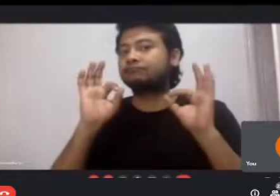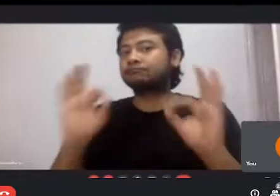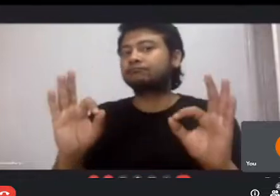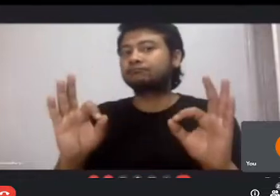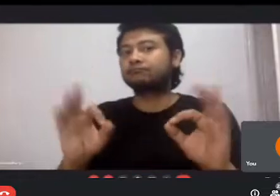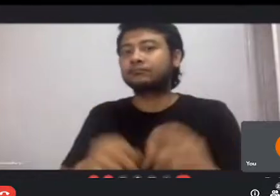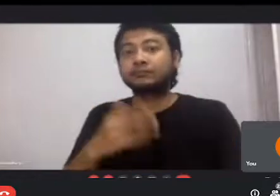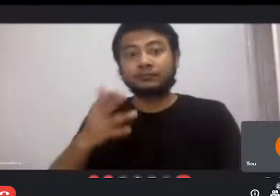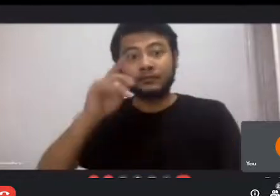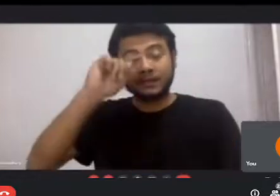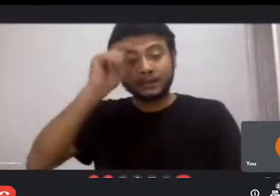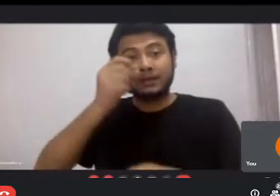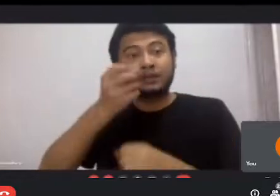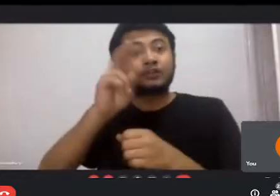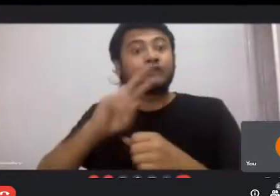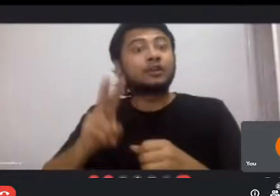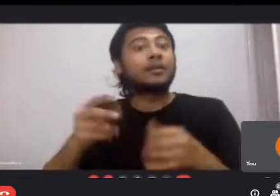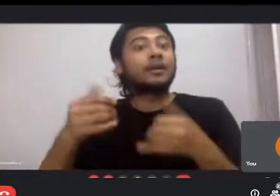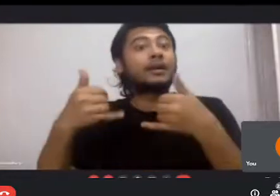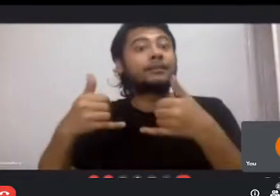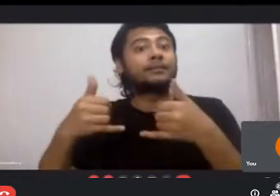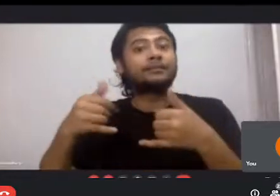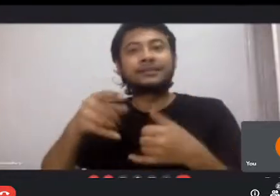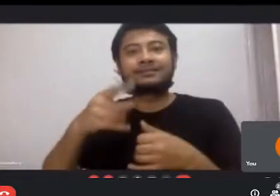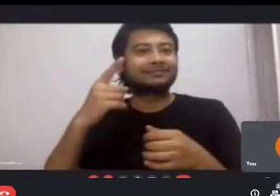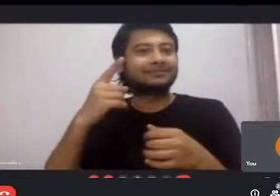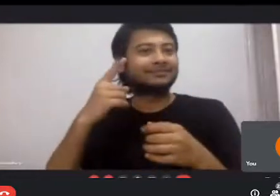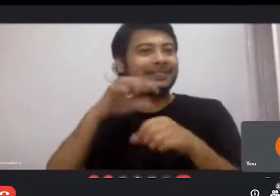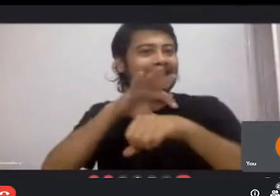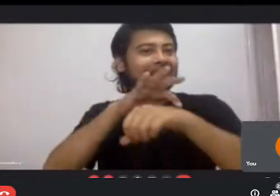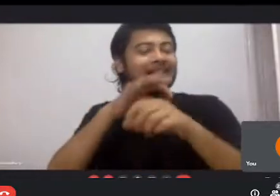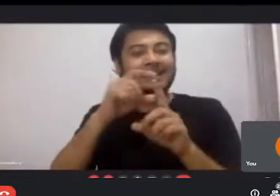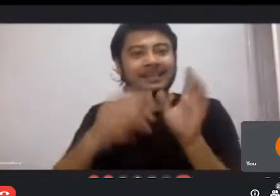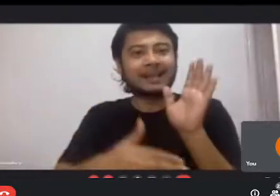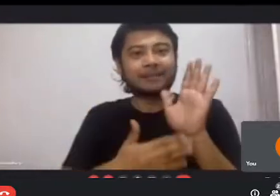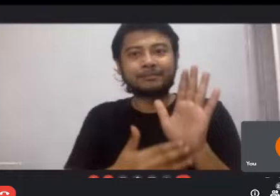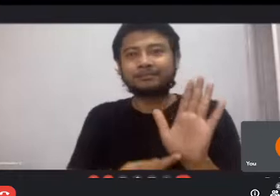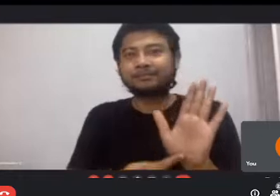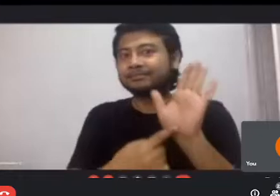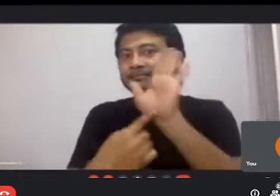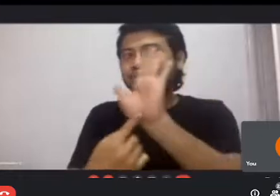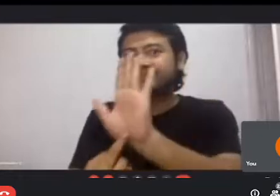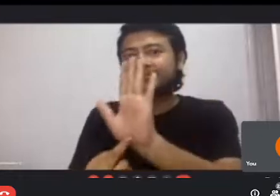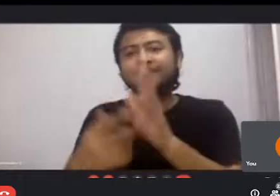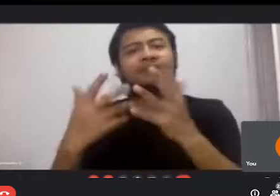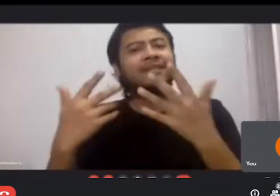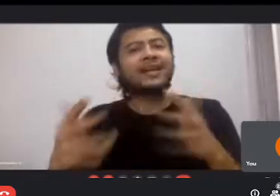like Deepu showed in the example, any visual poster or a